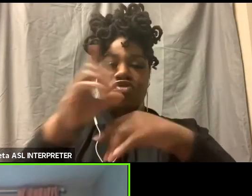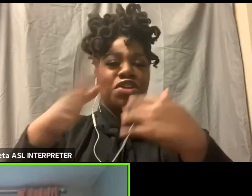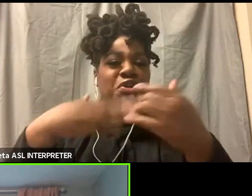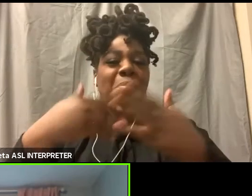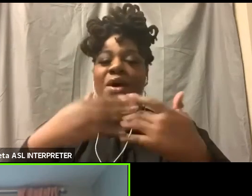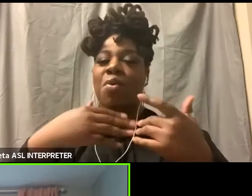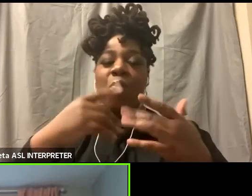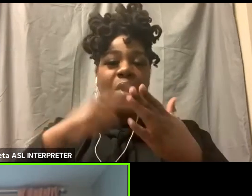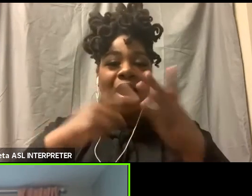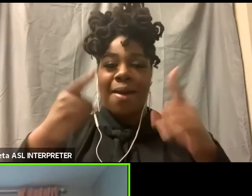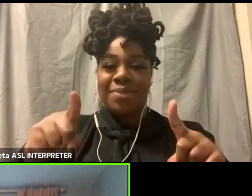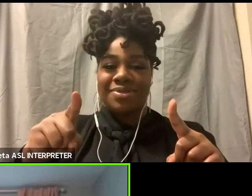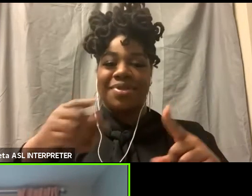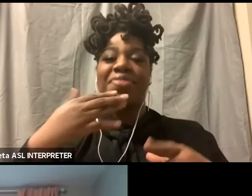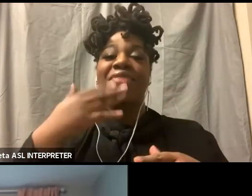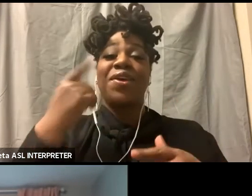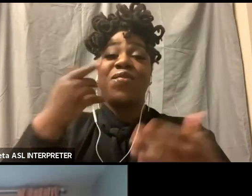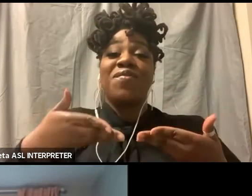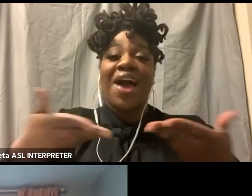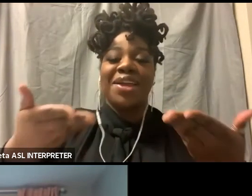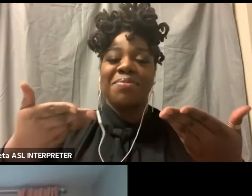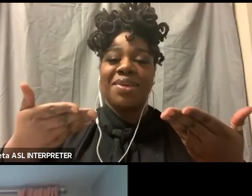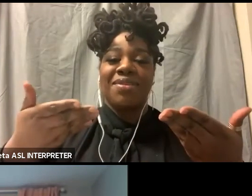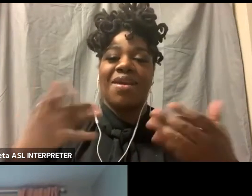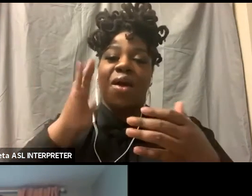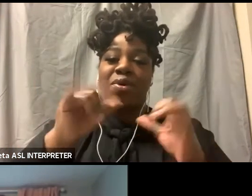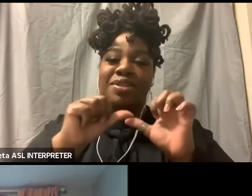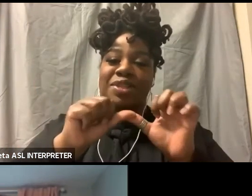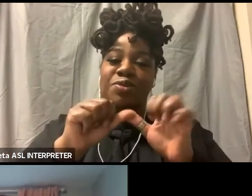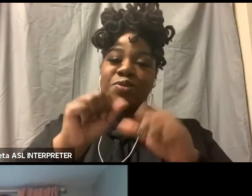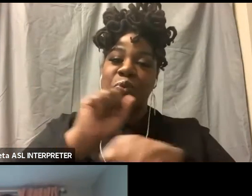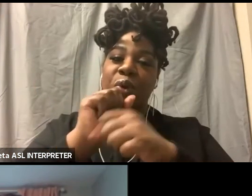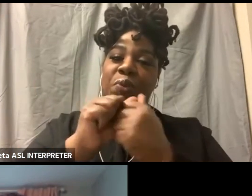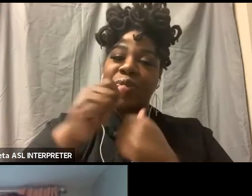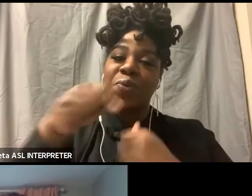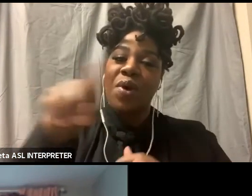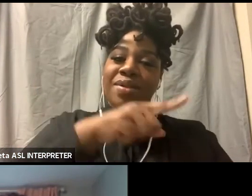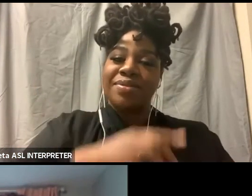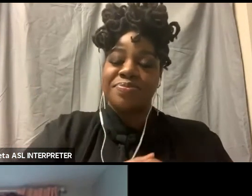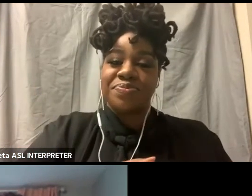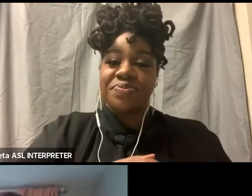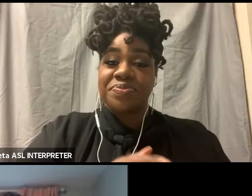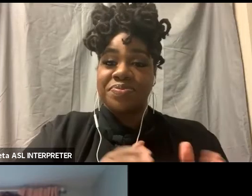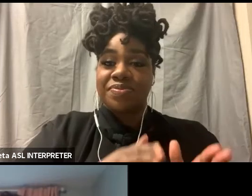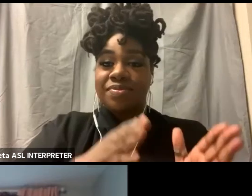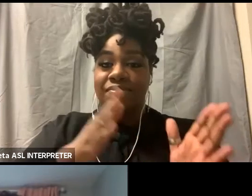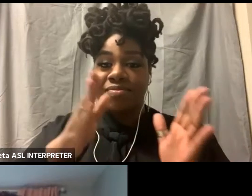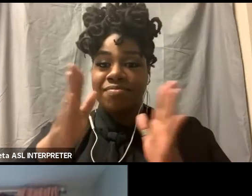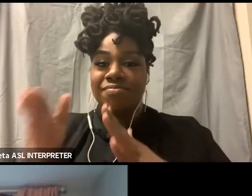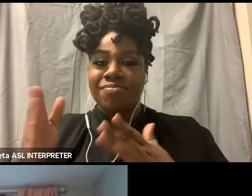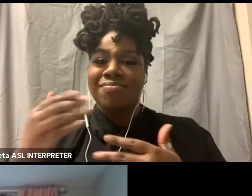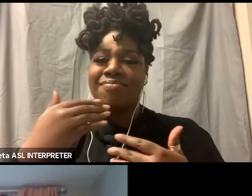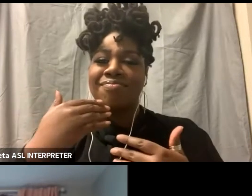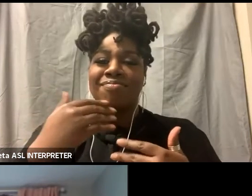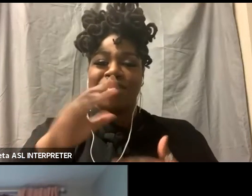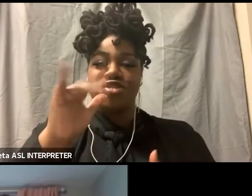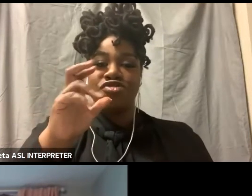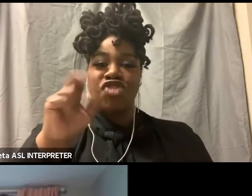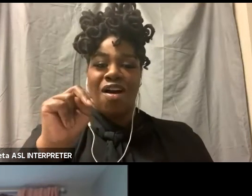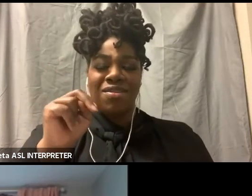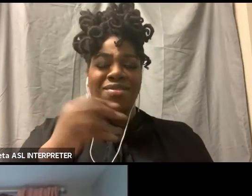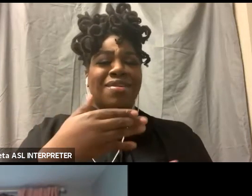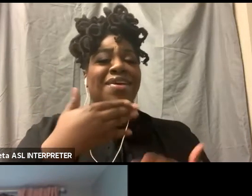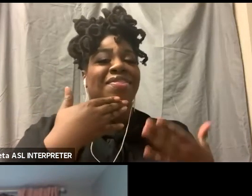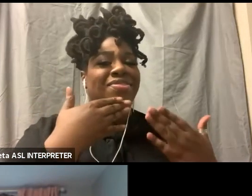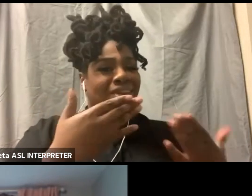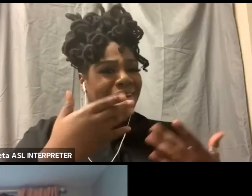with you. Thank you, Dr. McKnight. Thank you for modeling what an honest conversation looks like from a